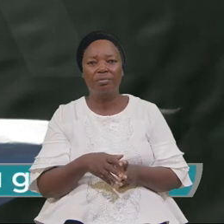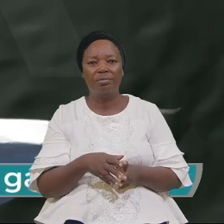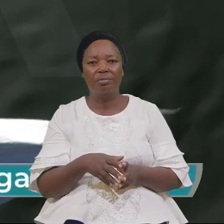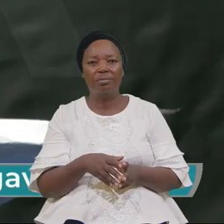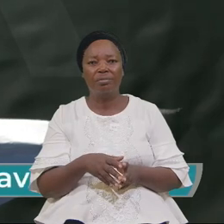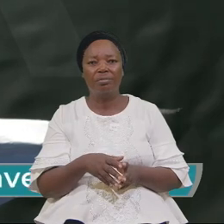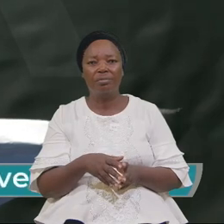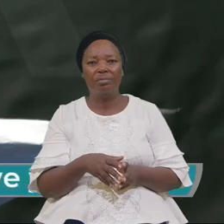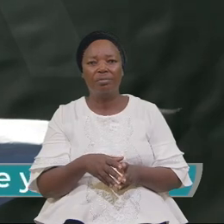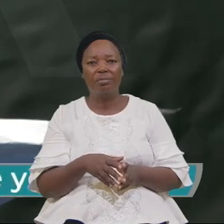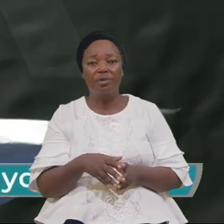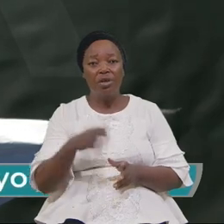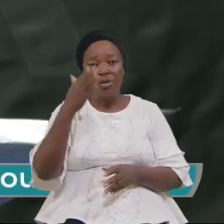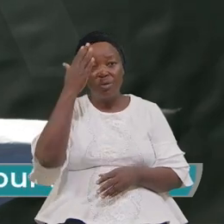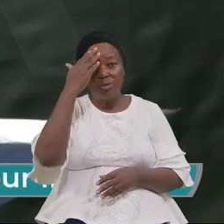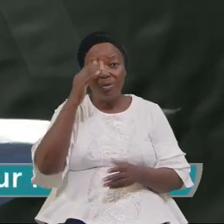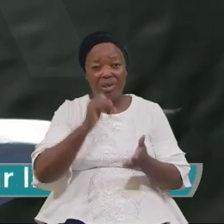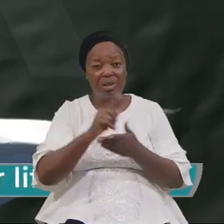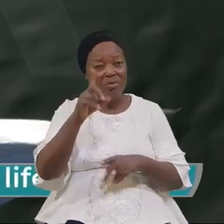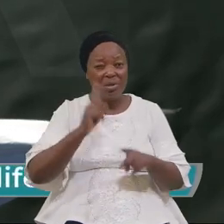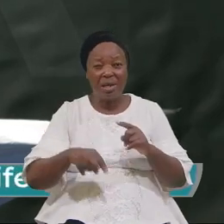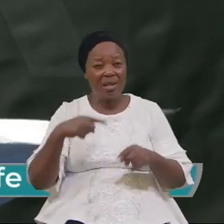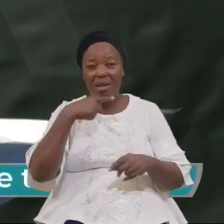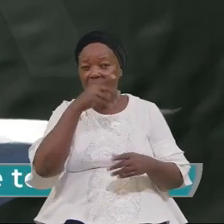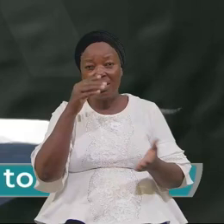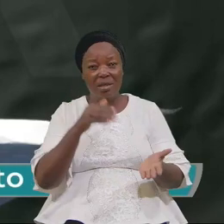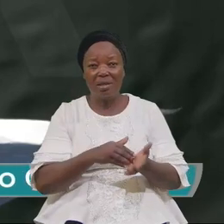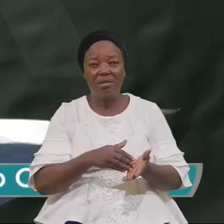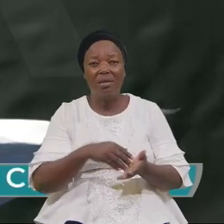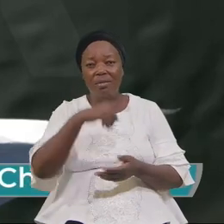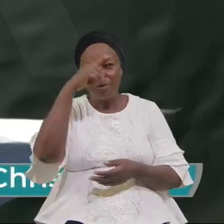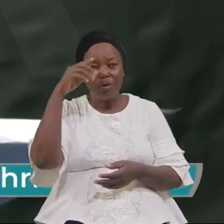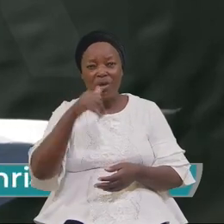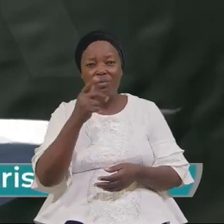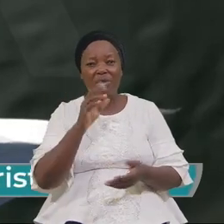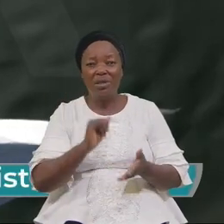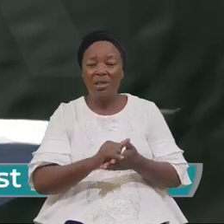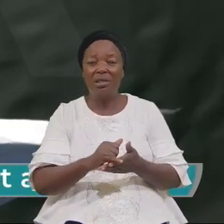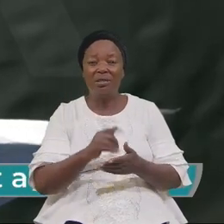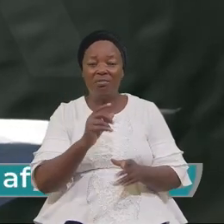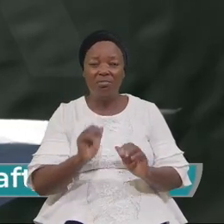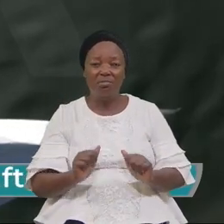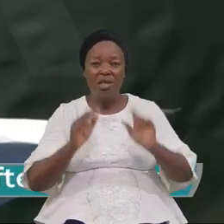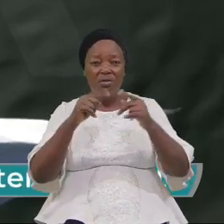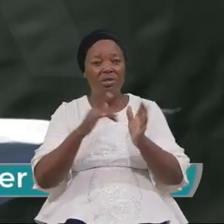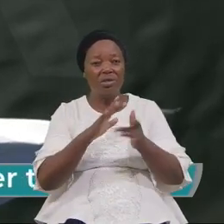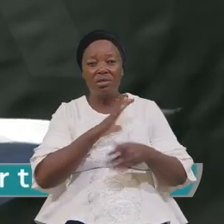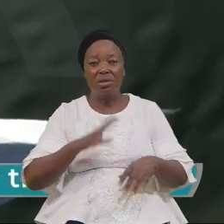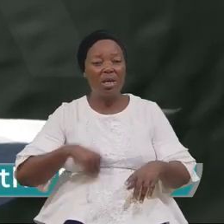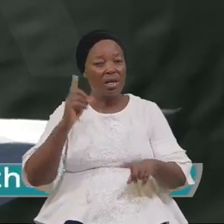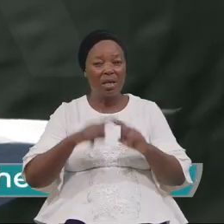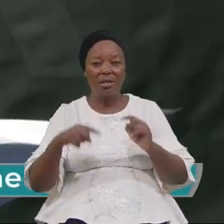All the details that will help us to reach you hereafter, kindly give it to the